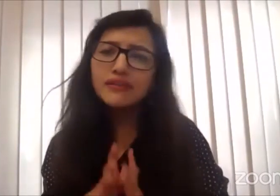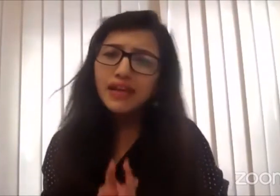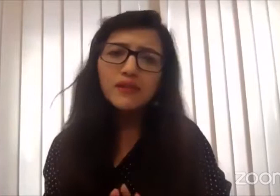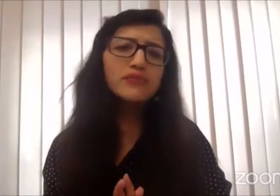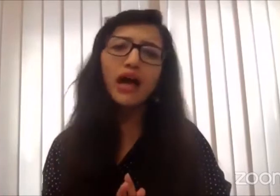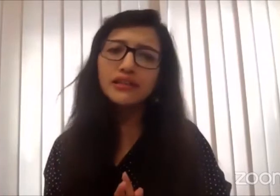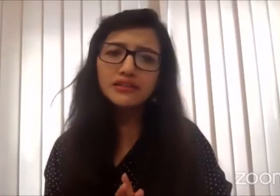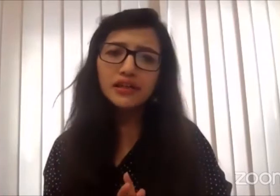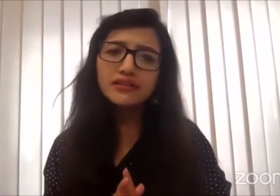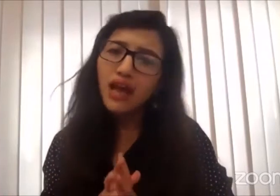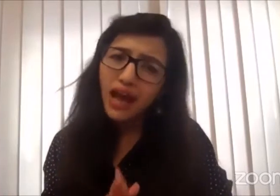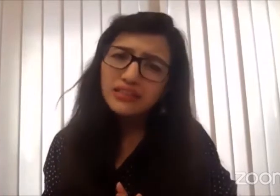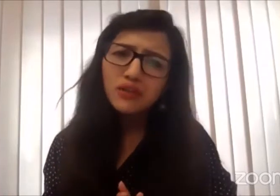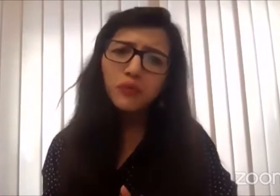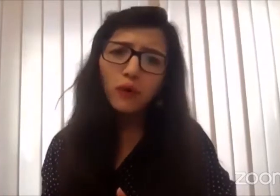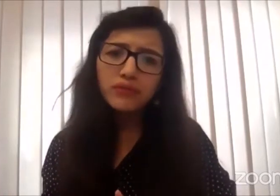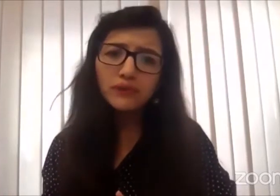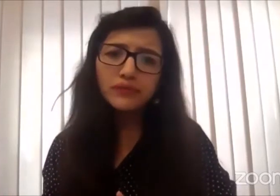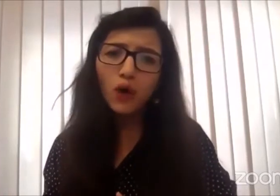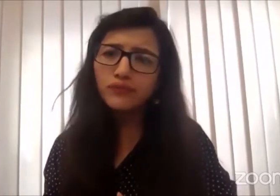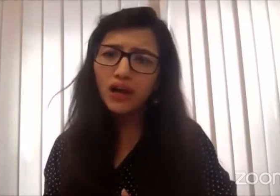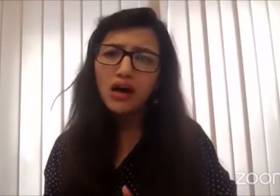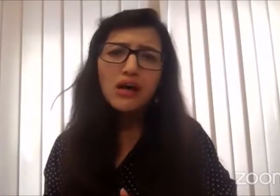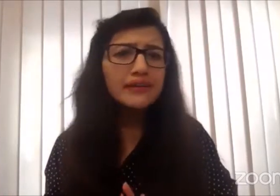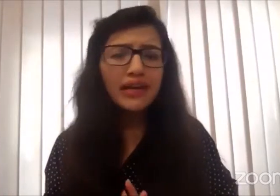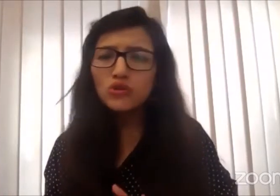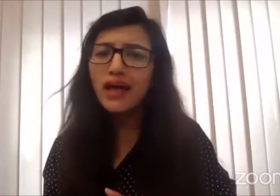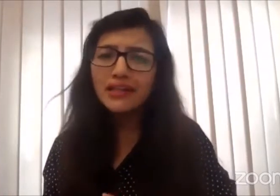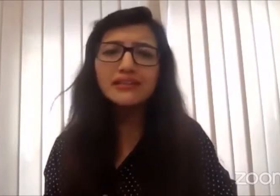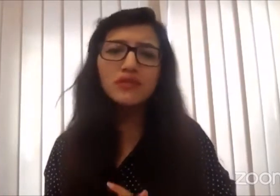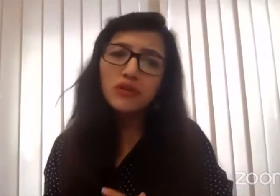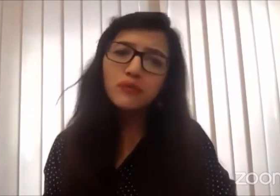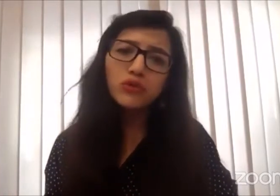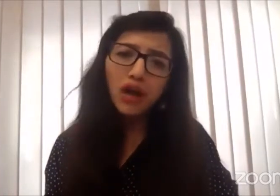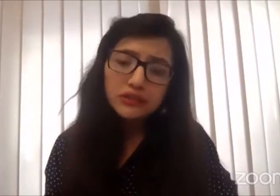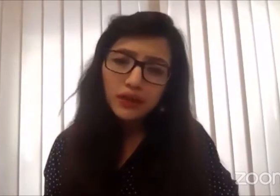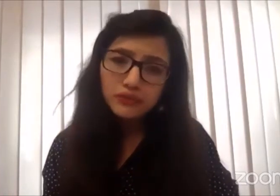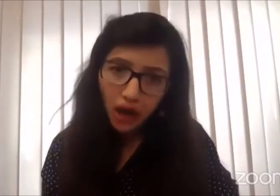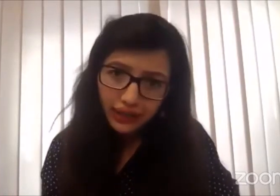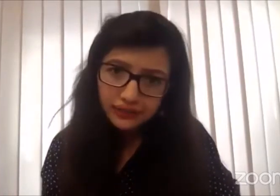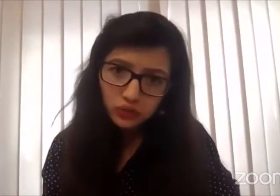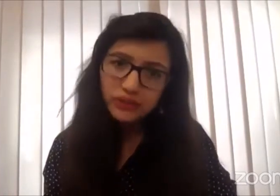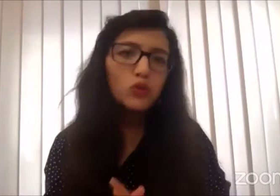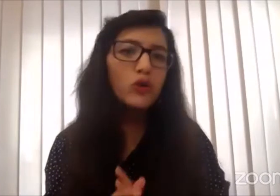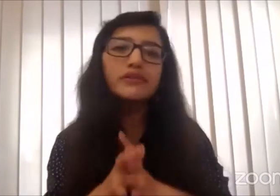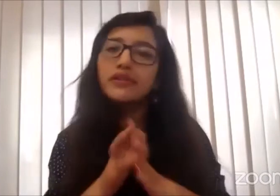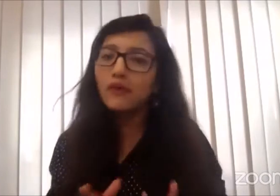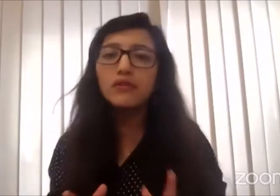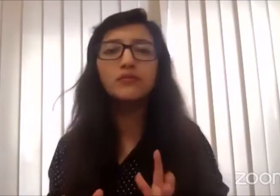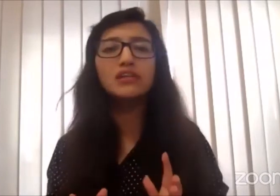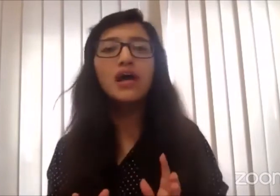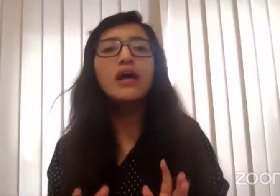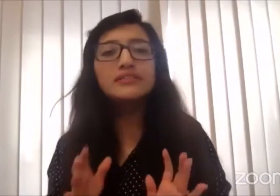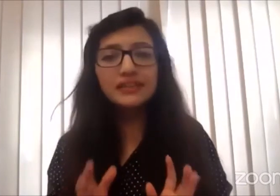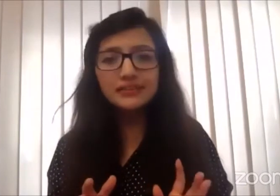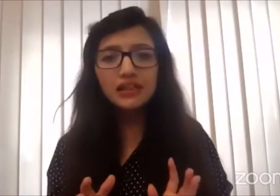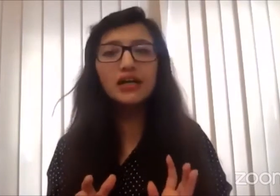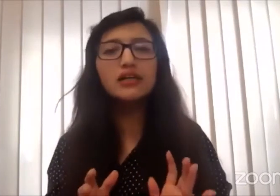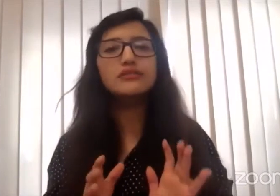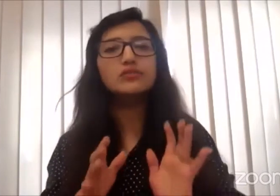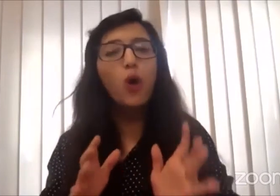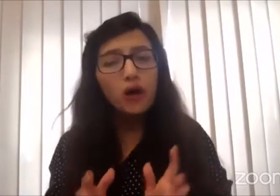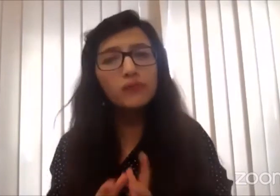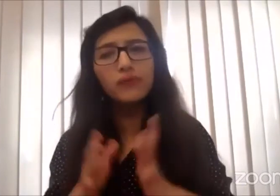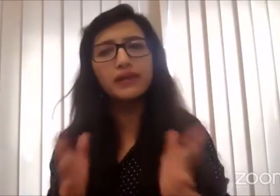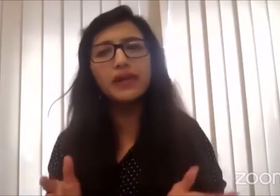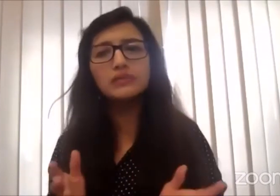the same challenges and the problems of the sexual health and reproductive rights, which was never been